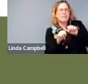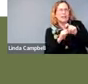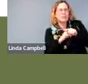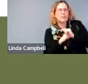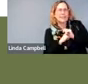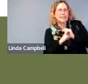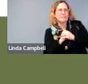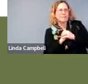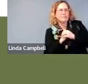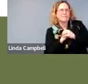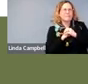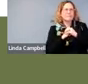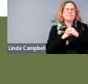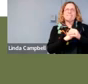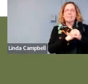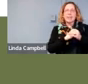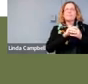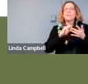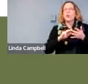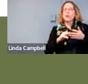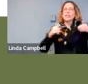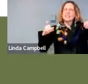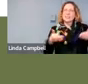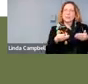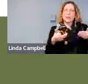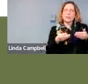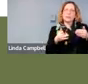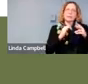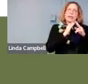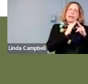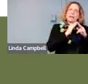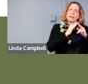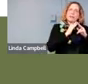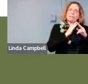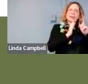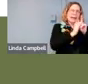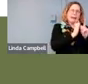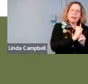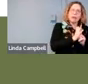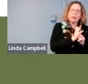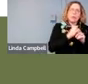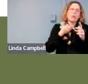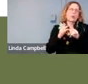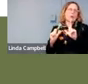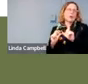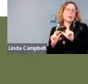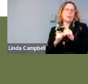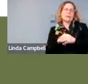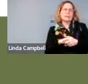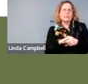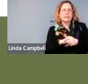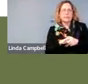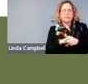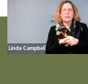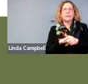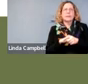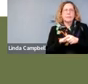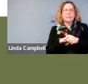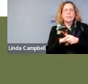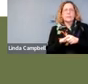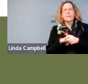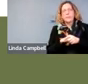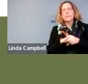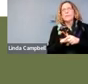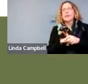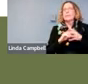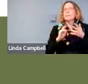FYI, earthworms are invasive species, just to let you know. Or they could be introduced either legally, illegally,